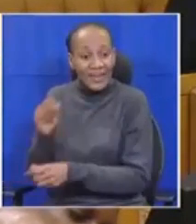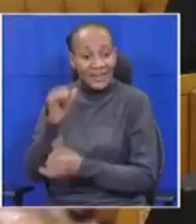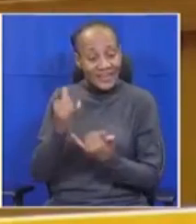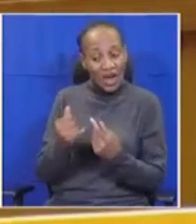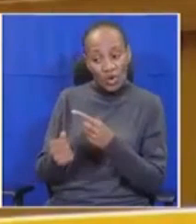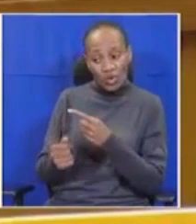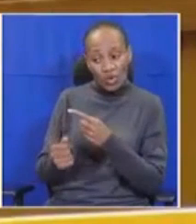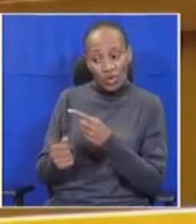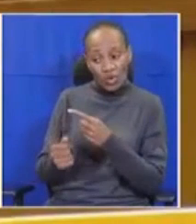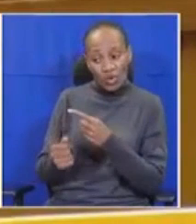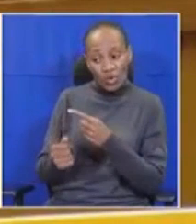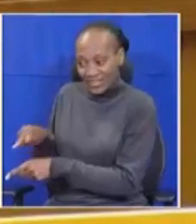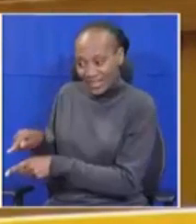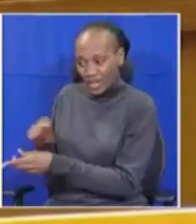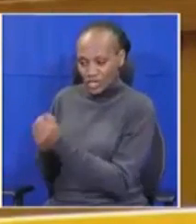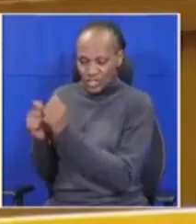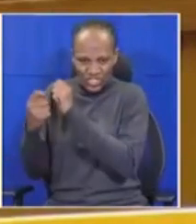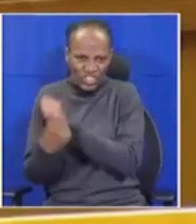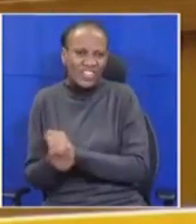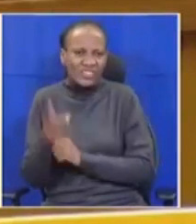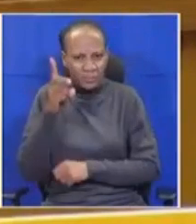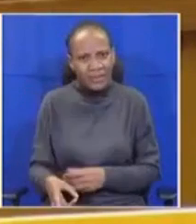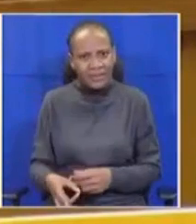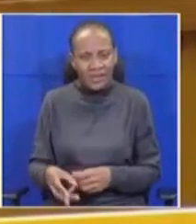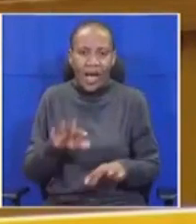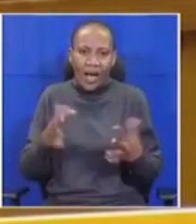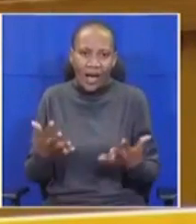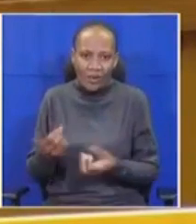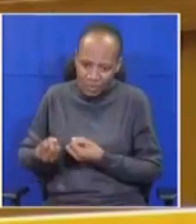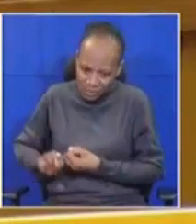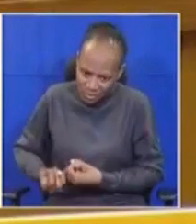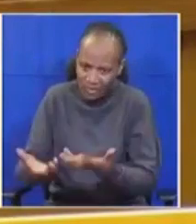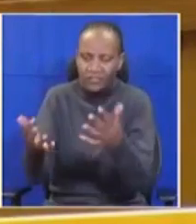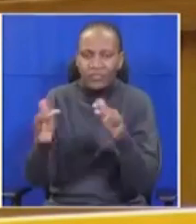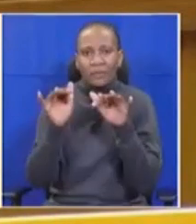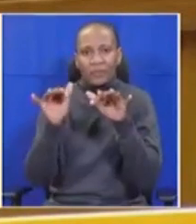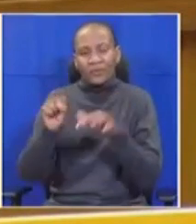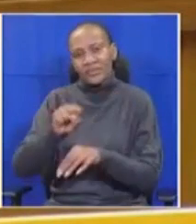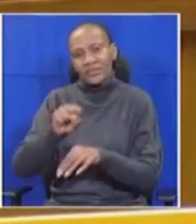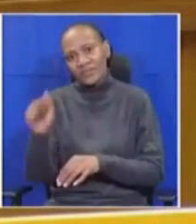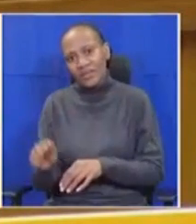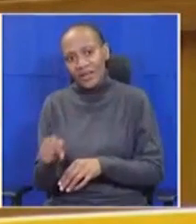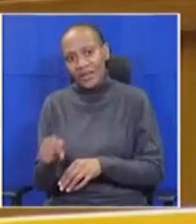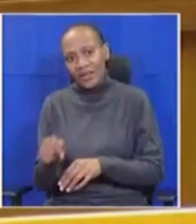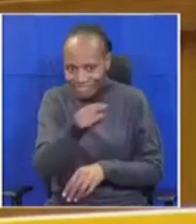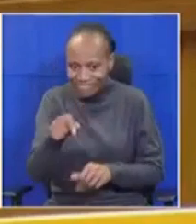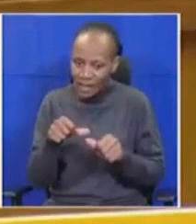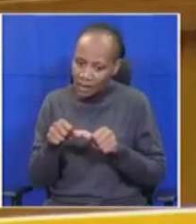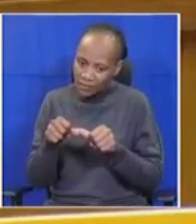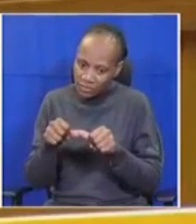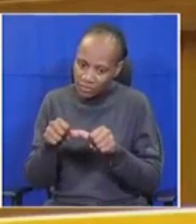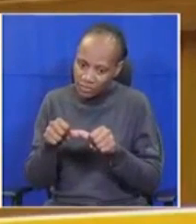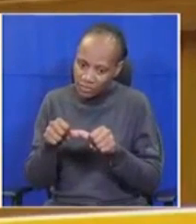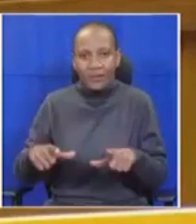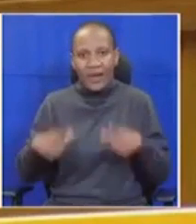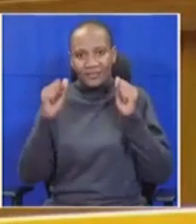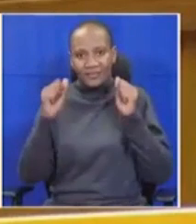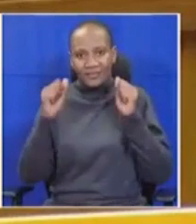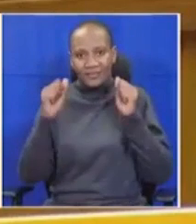economic resource into the hands of our people so that they can have a livelihood, they can